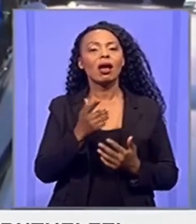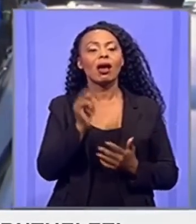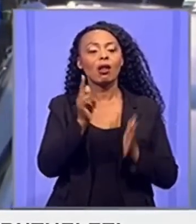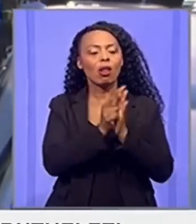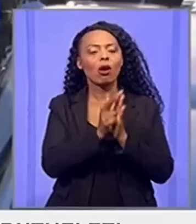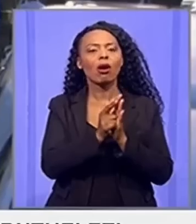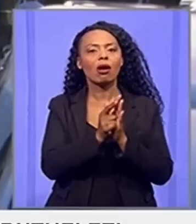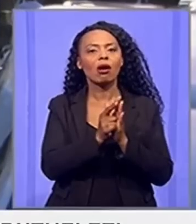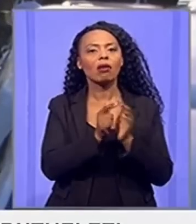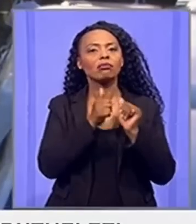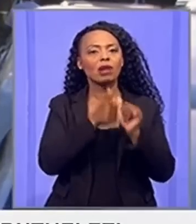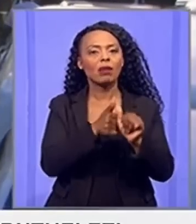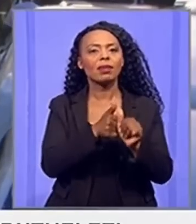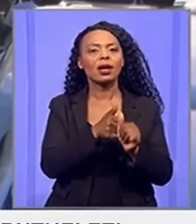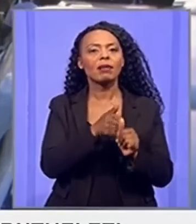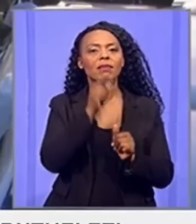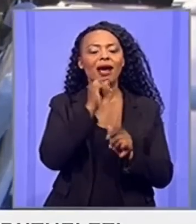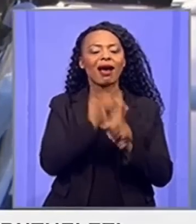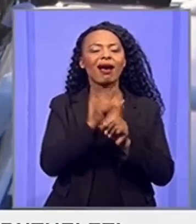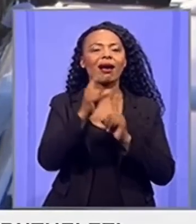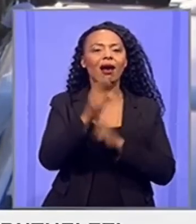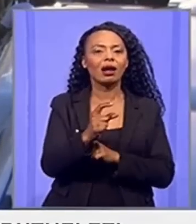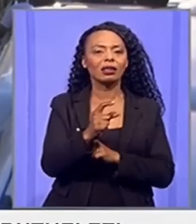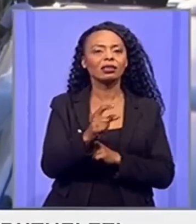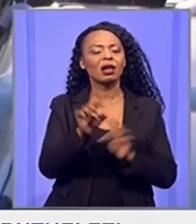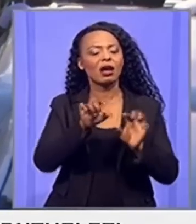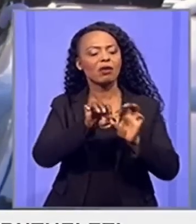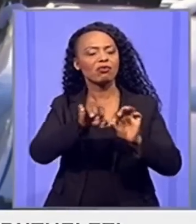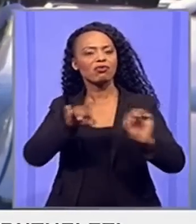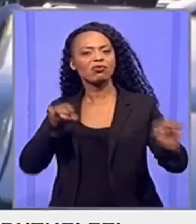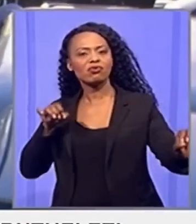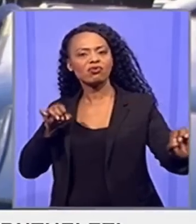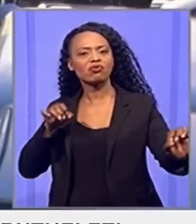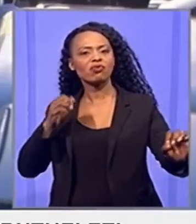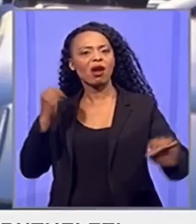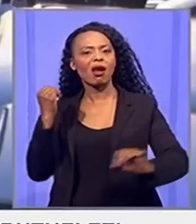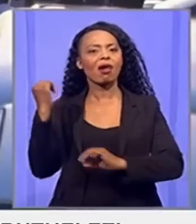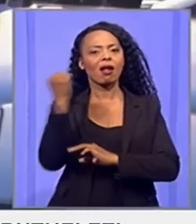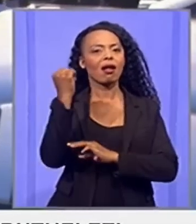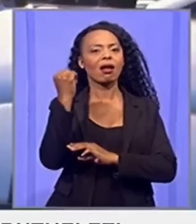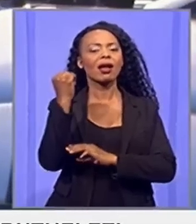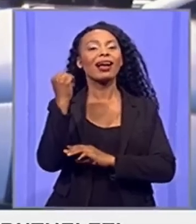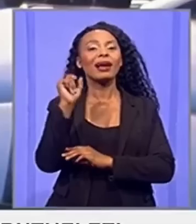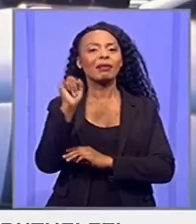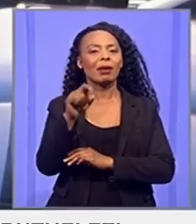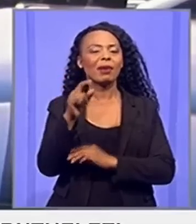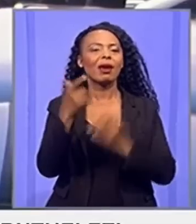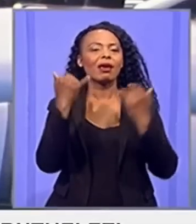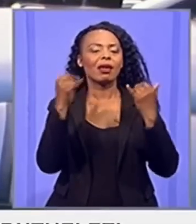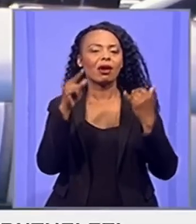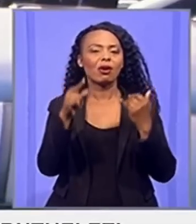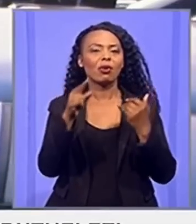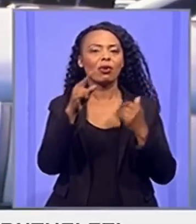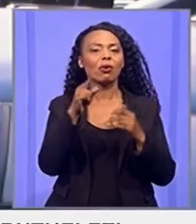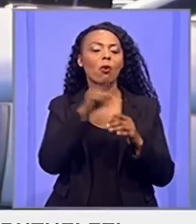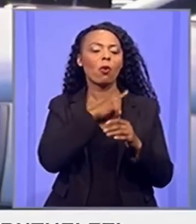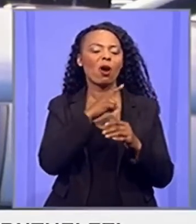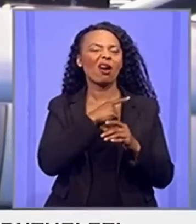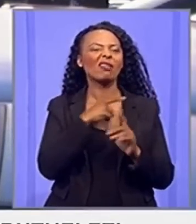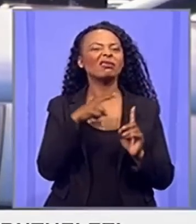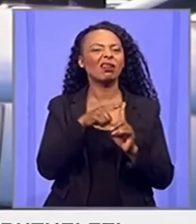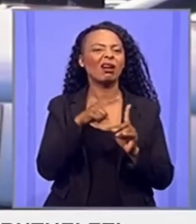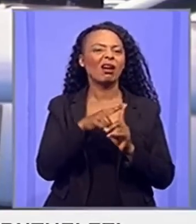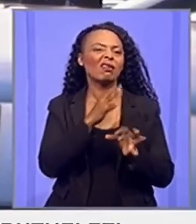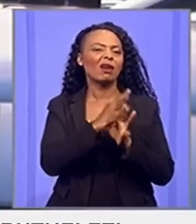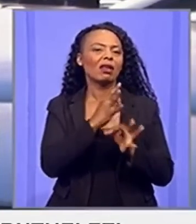lebeletswe dibetsa tsa setso tse e leng gore ke marumo o tla gopola gore re Buthelezi ne le motho wa setso mme o bila a tlhalosa gore